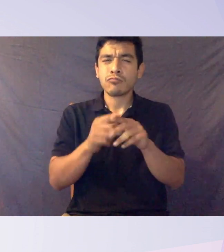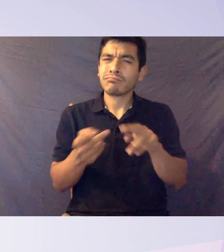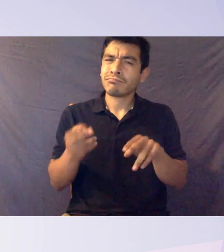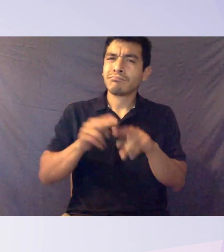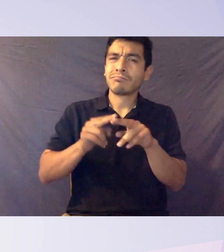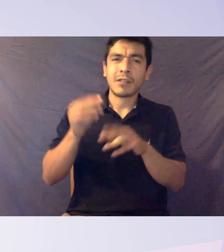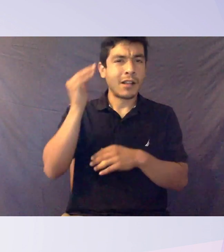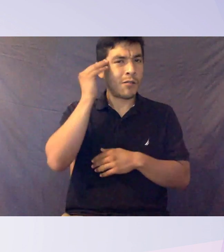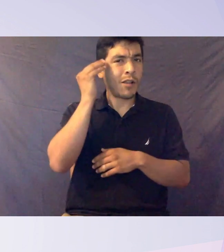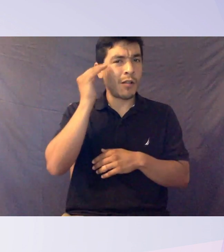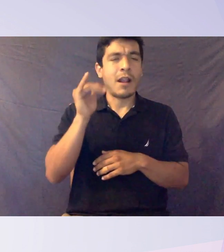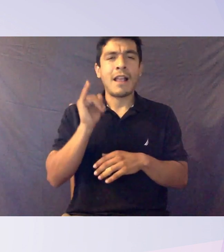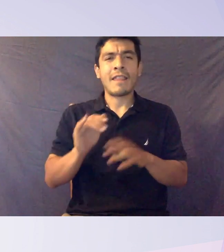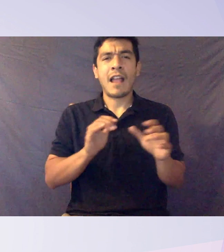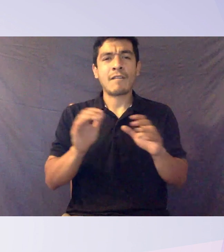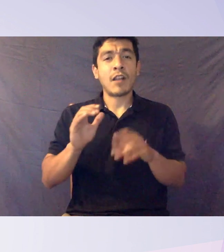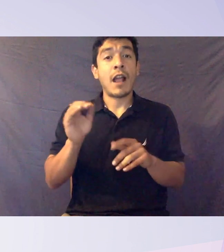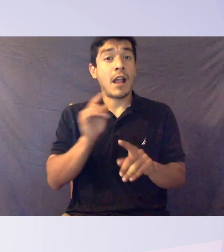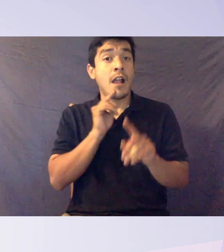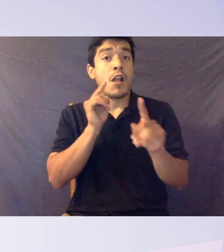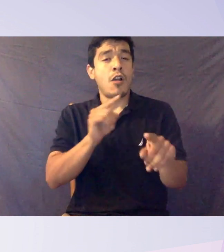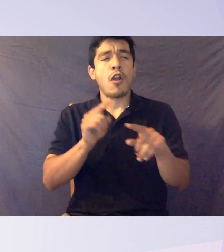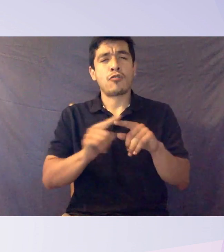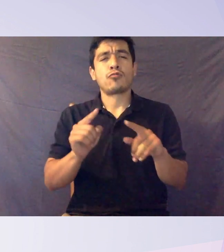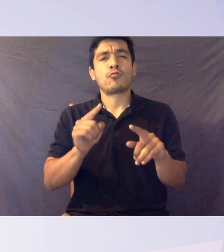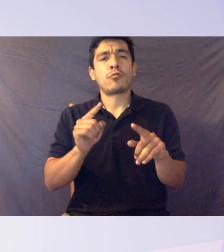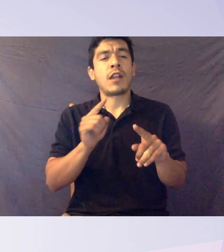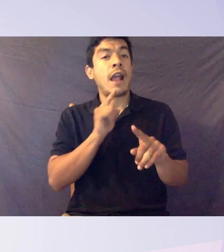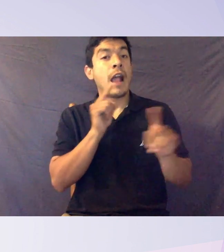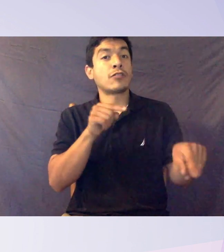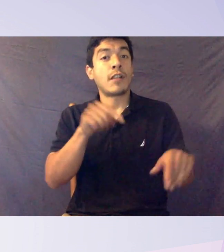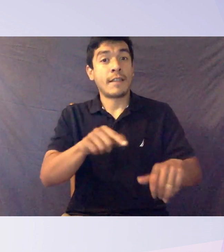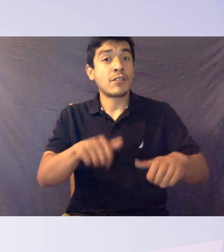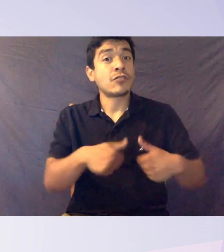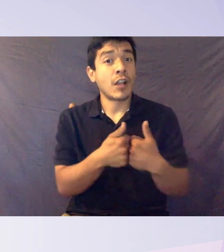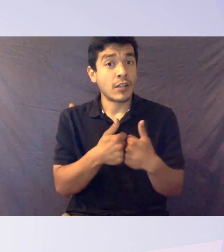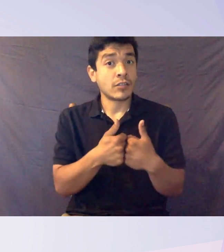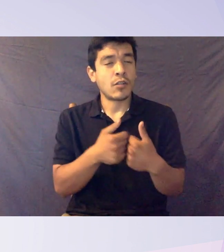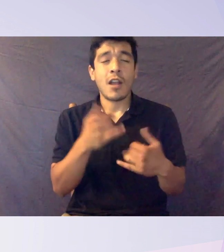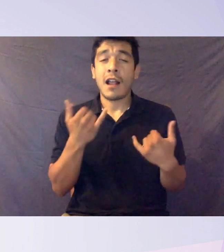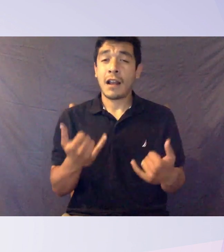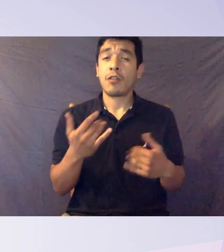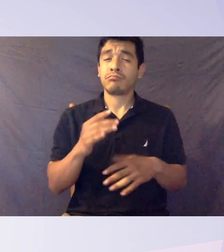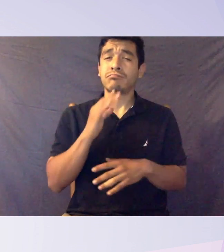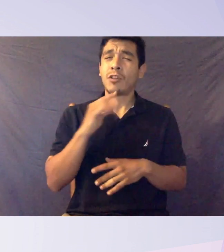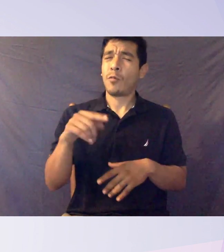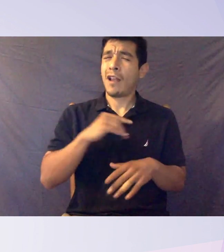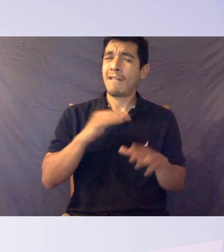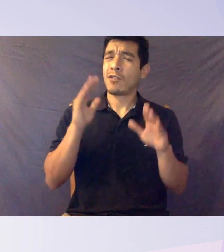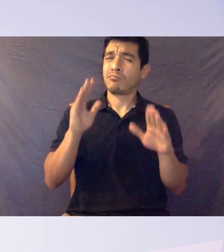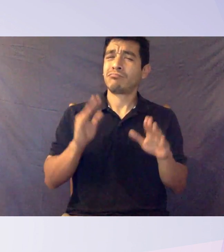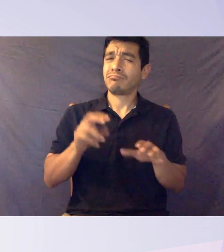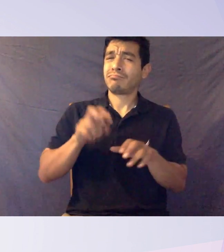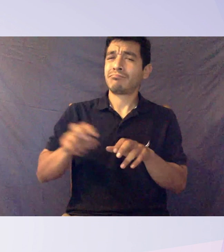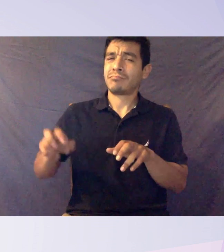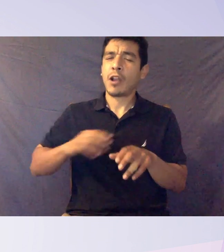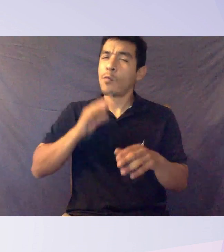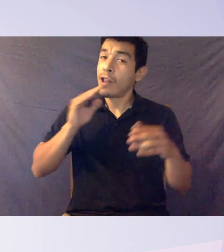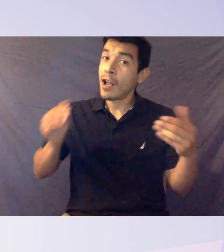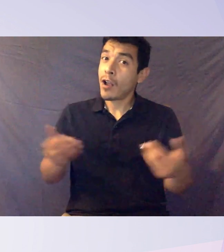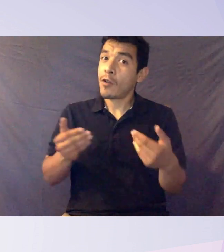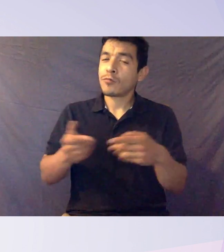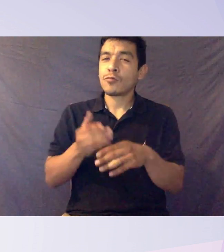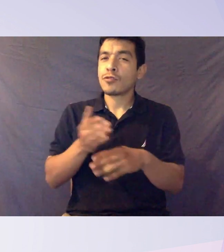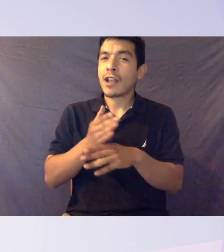solutions to address these challenges. So with that said, we have a great panel of artists who are going to share their perspective on these